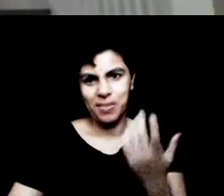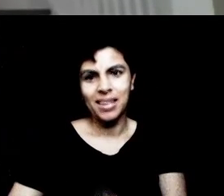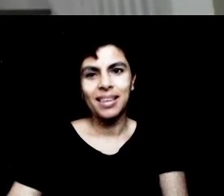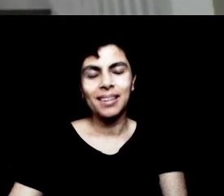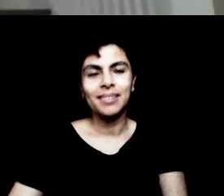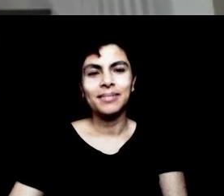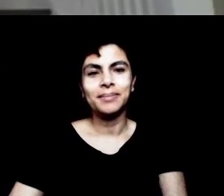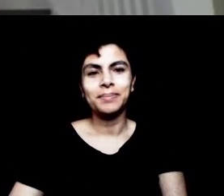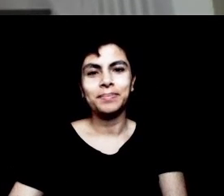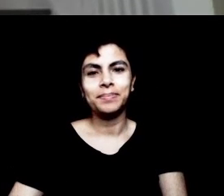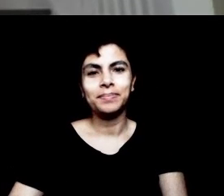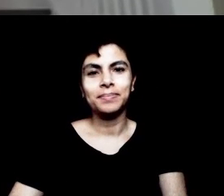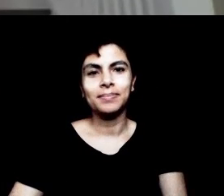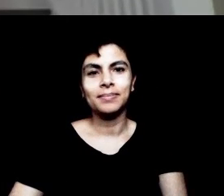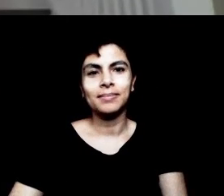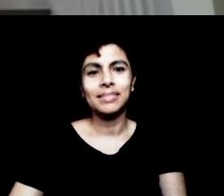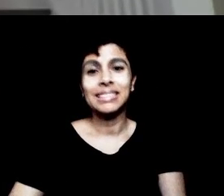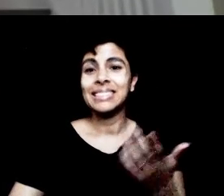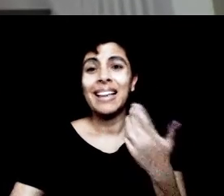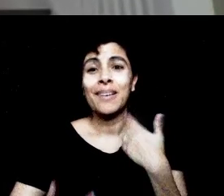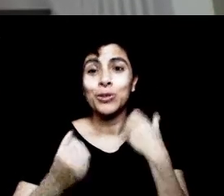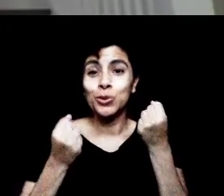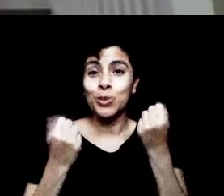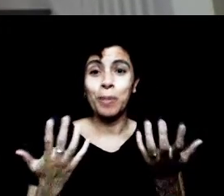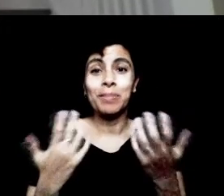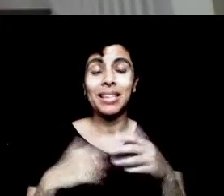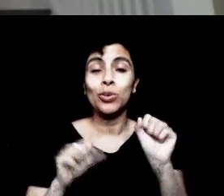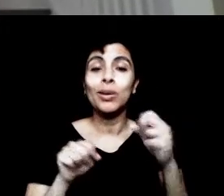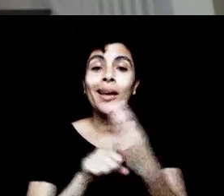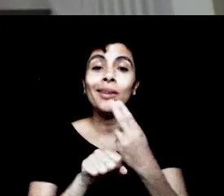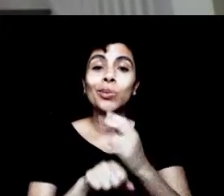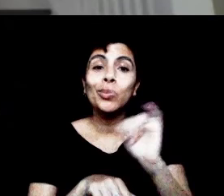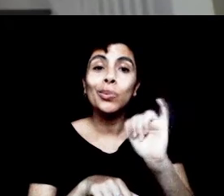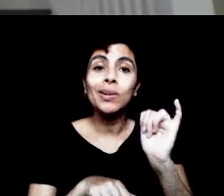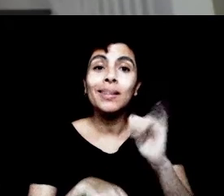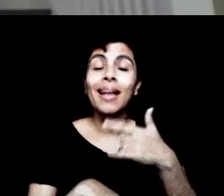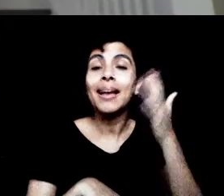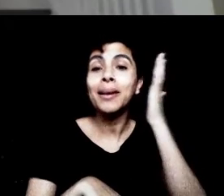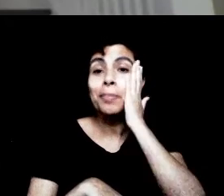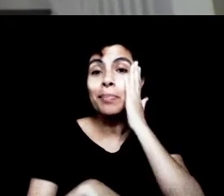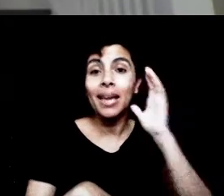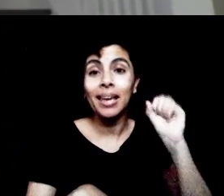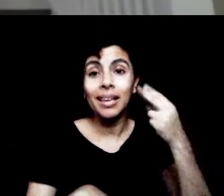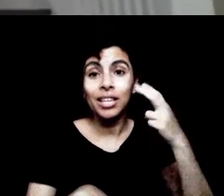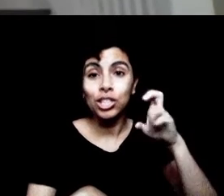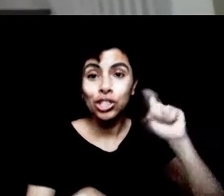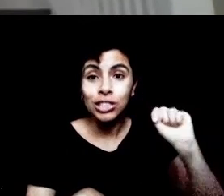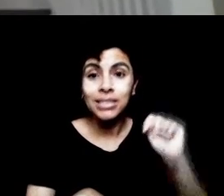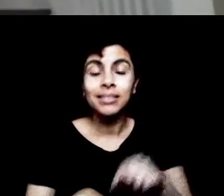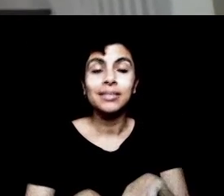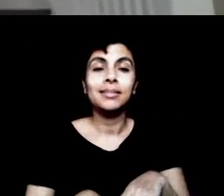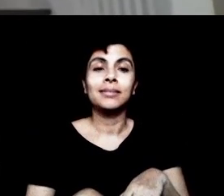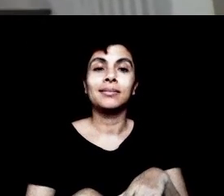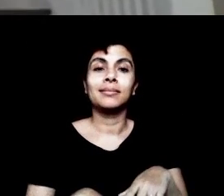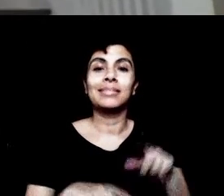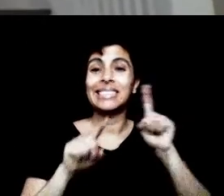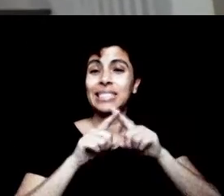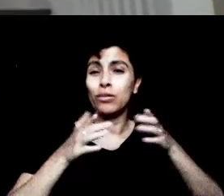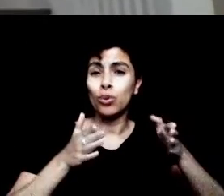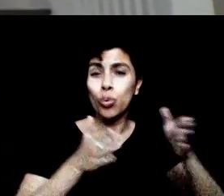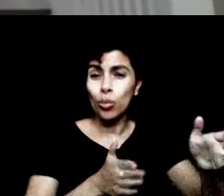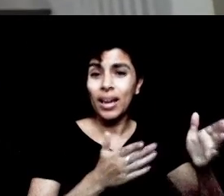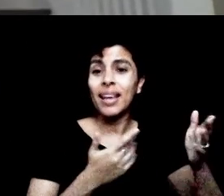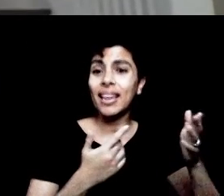That's something else. I mean, like there are so many. Like you can use like bed sheets. There are